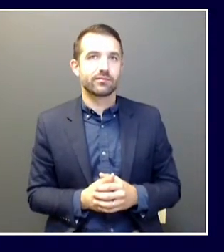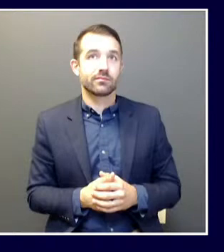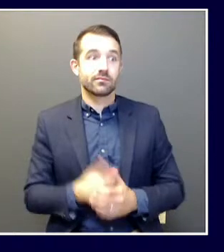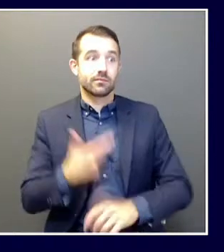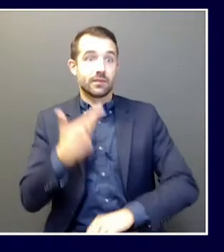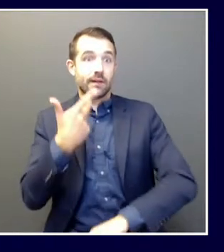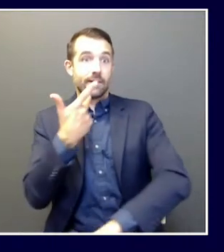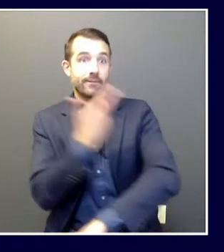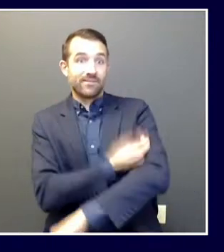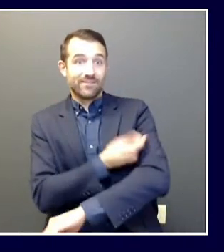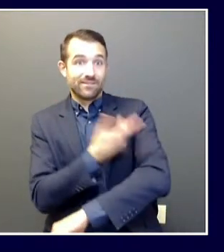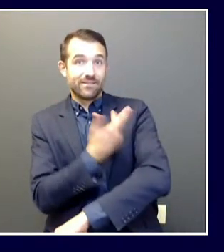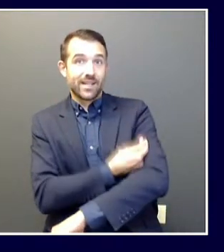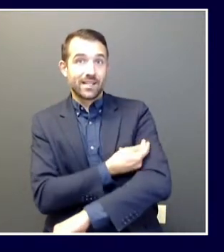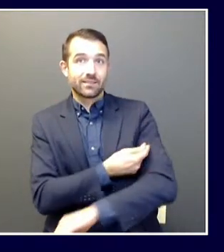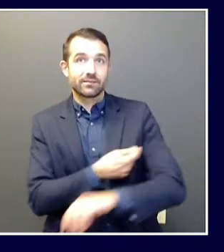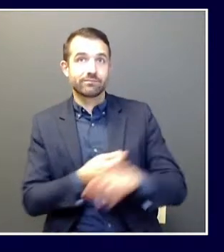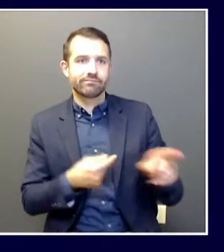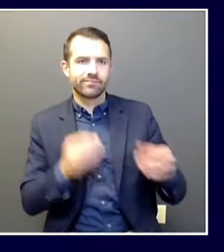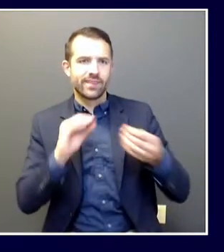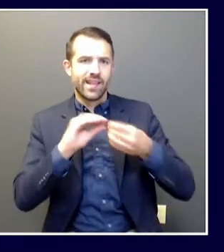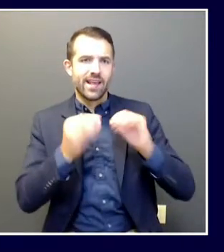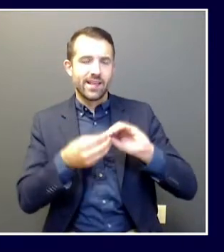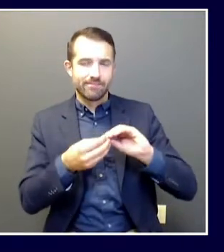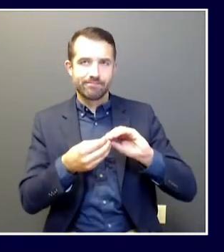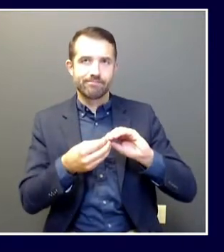by staffing changes at these facilities?